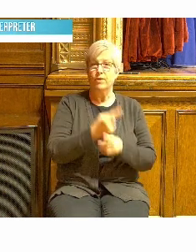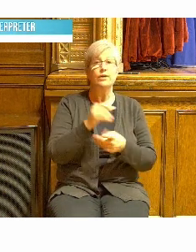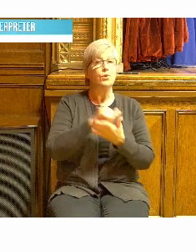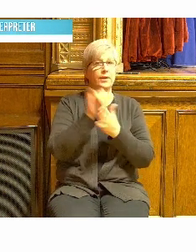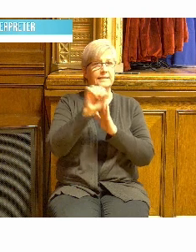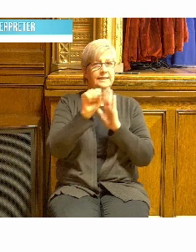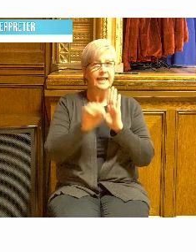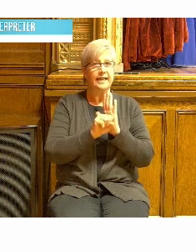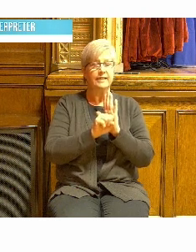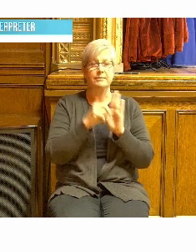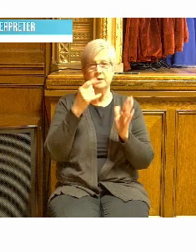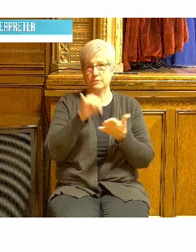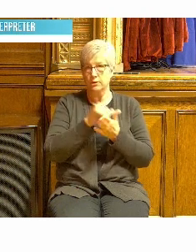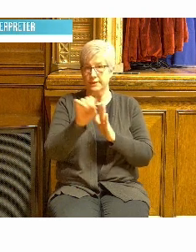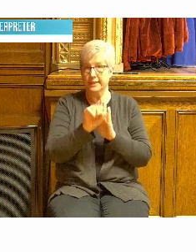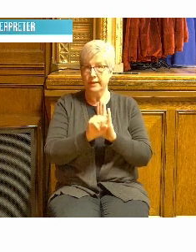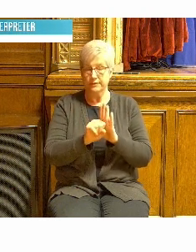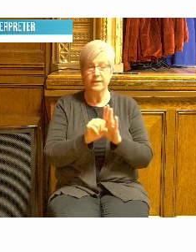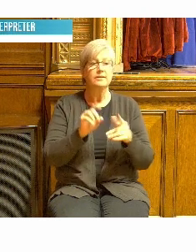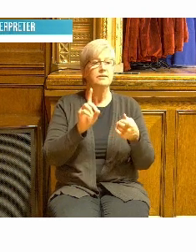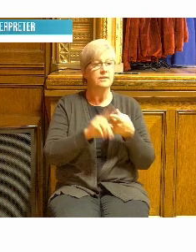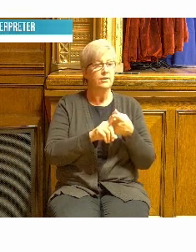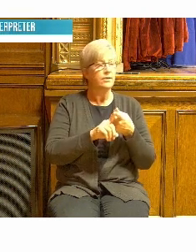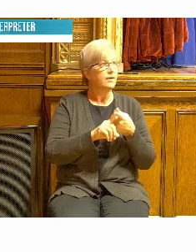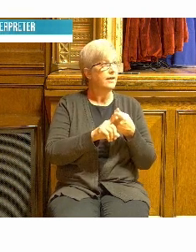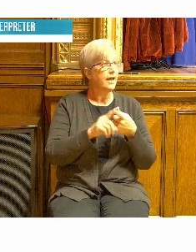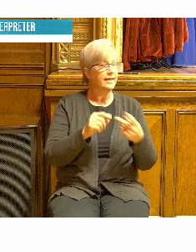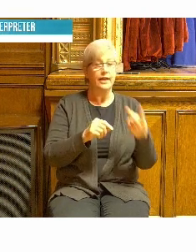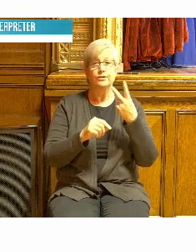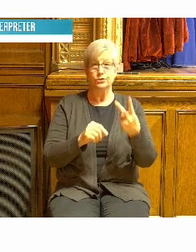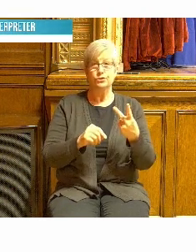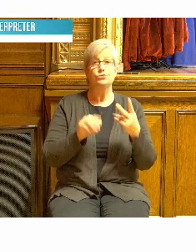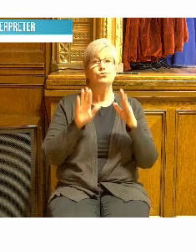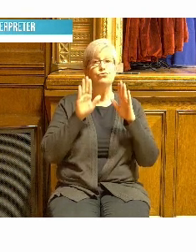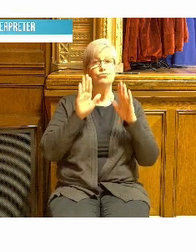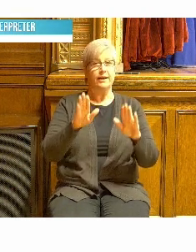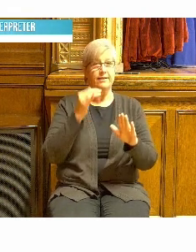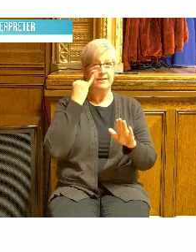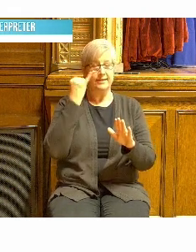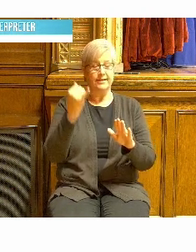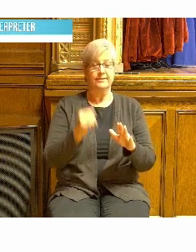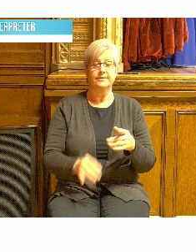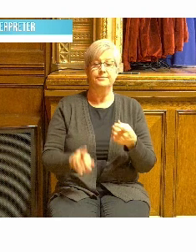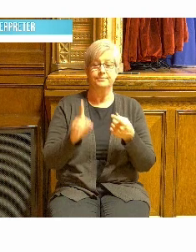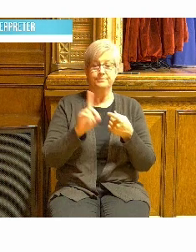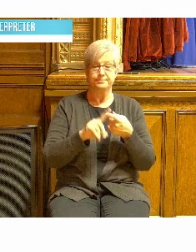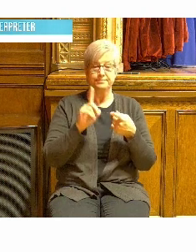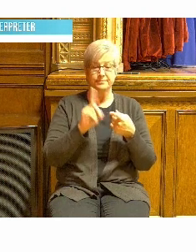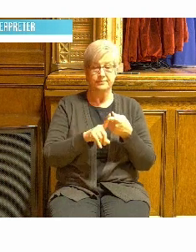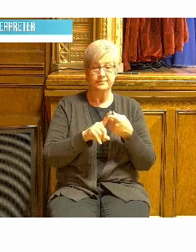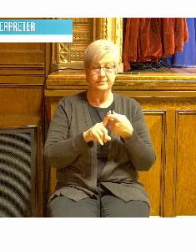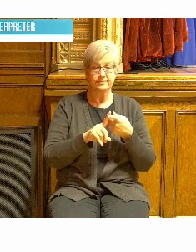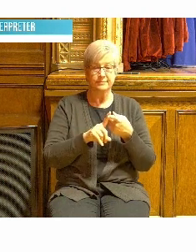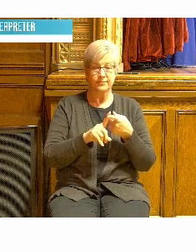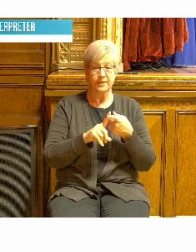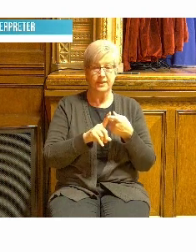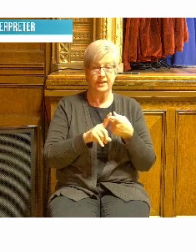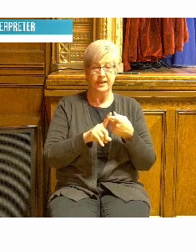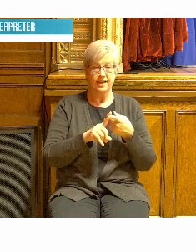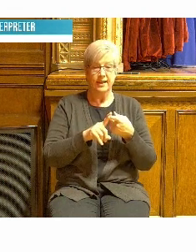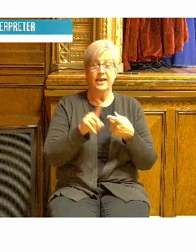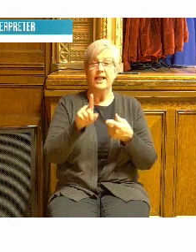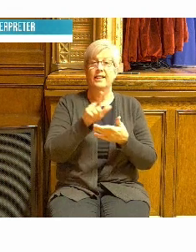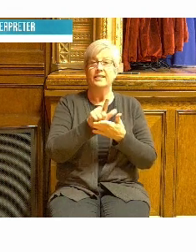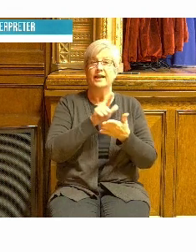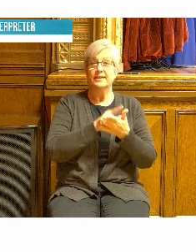State, right? I got two great ideas. One is they've